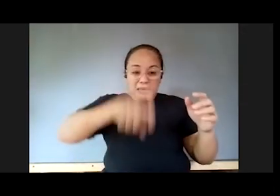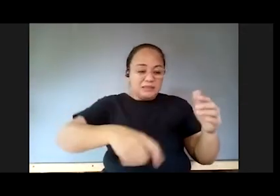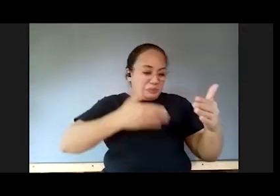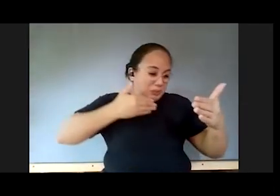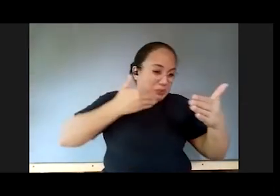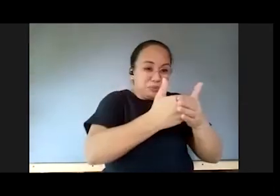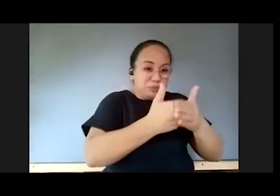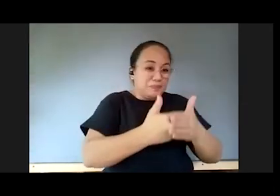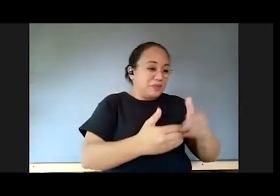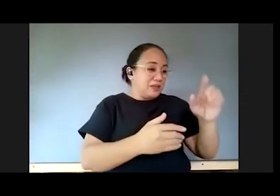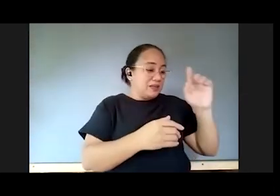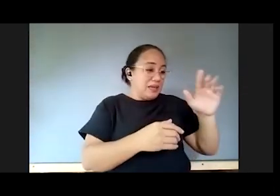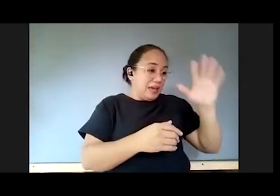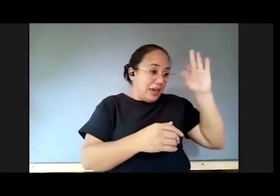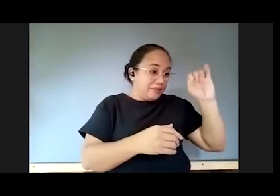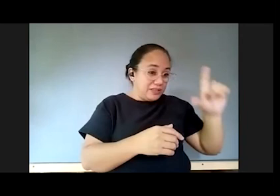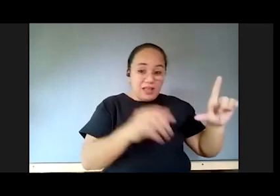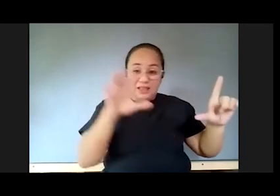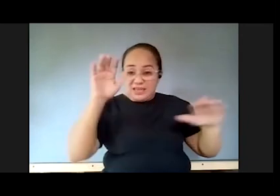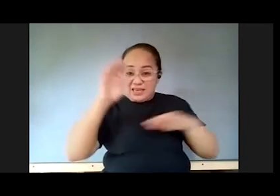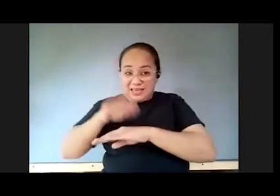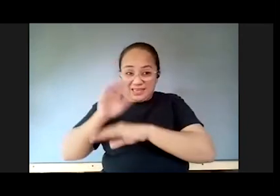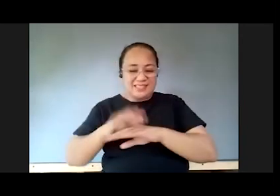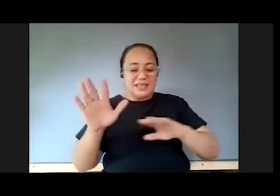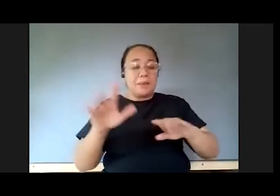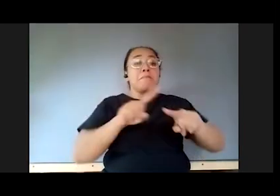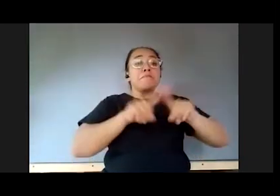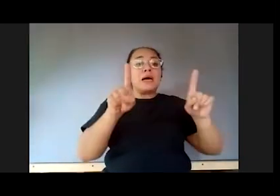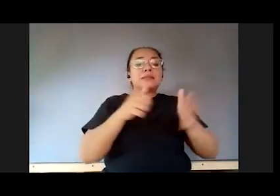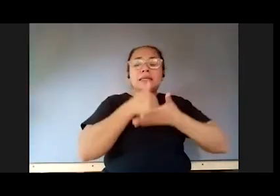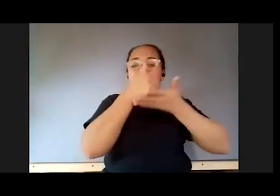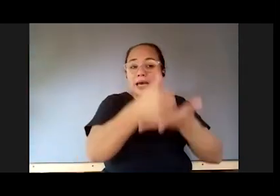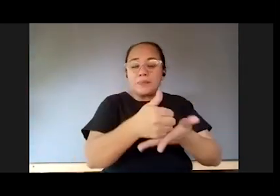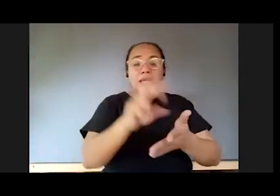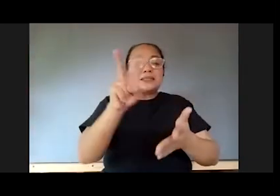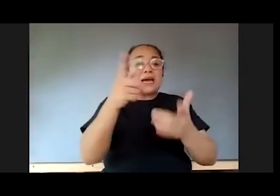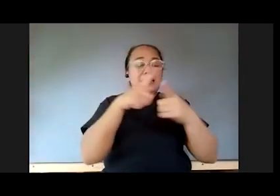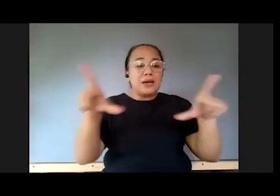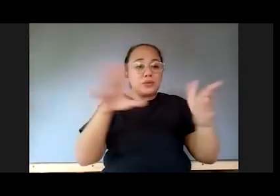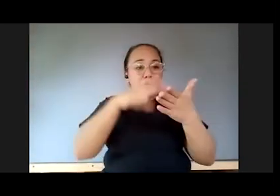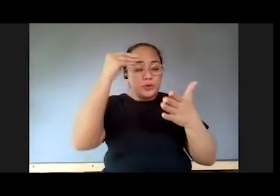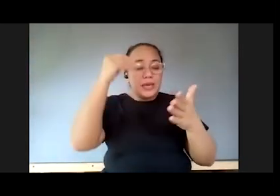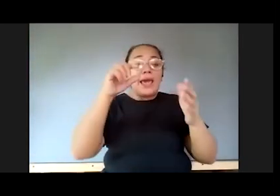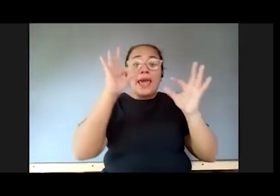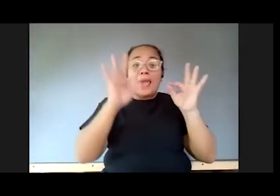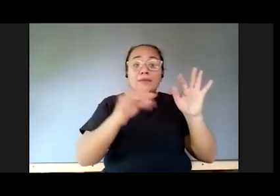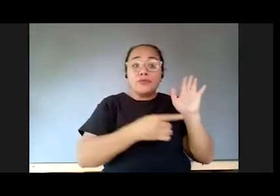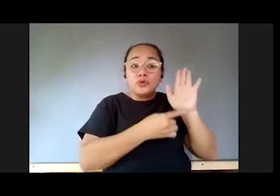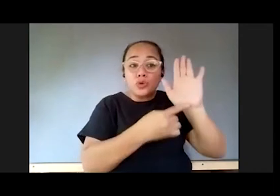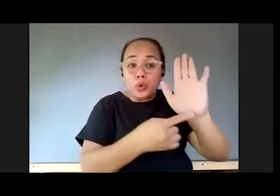helps second language learners if you can show them that it's similar to what they're using.